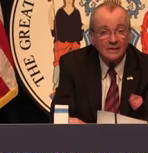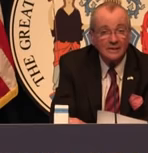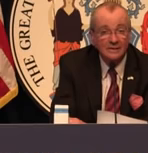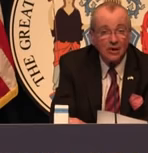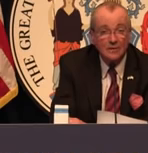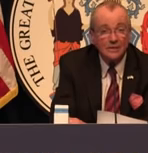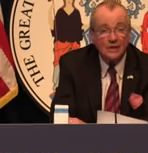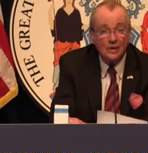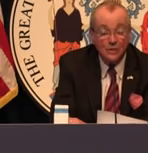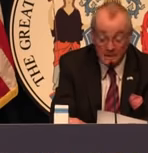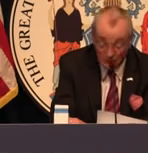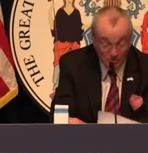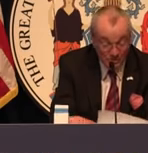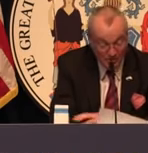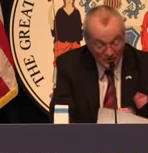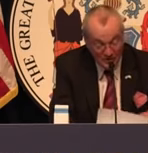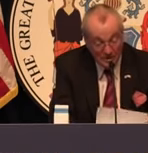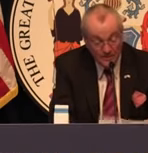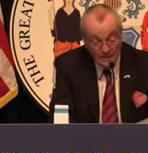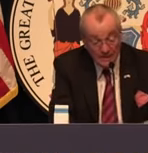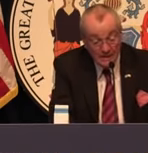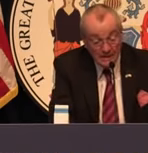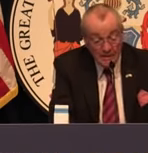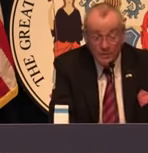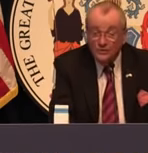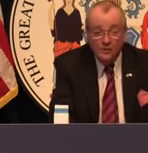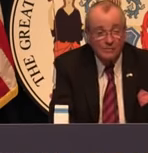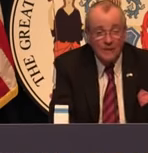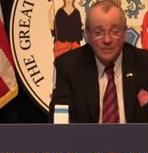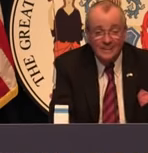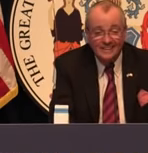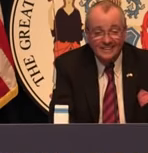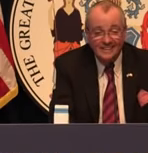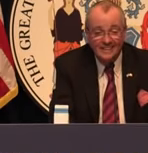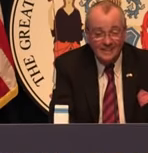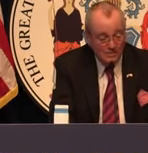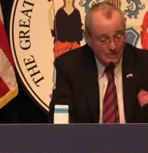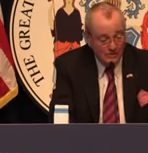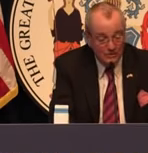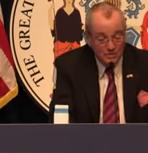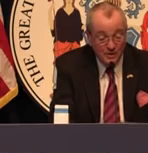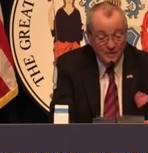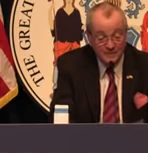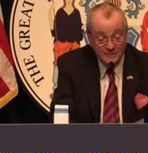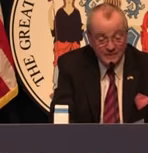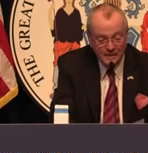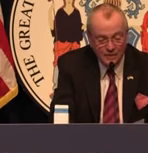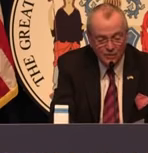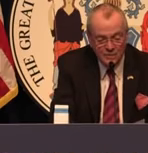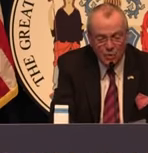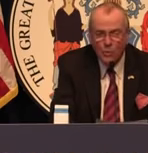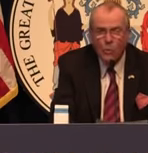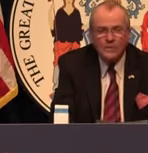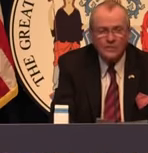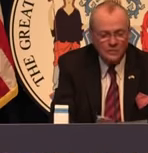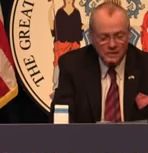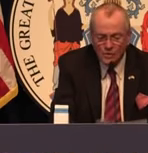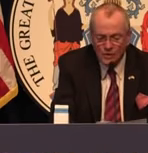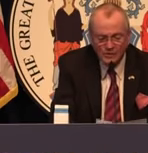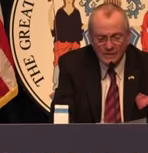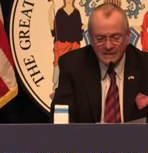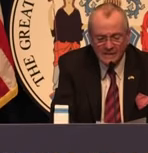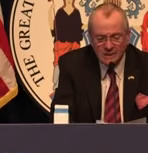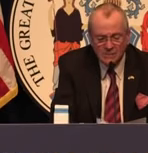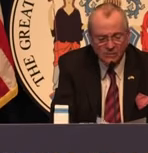face-to-face, toe-to-toe, and ultimately succumbed. God bless her memory, and God bless her spirit. 3 more wonderful